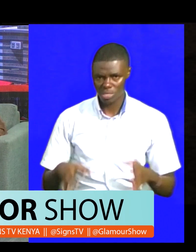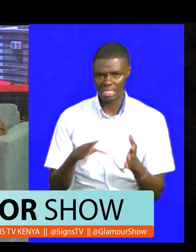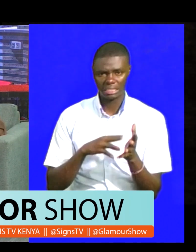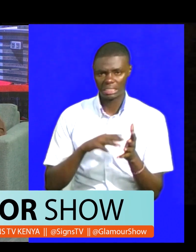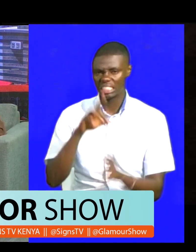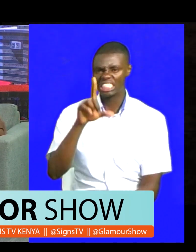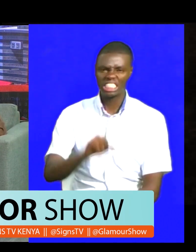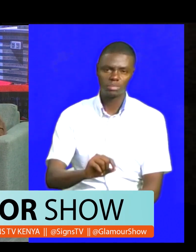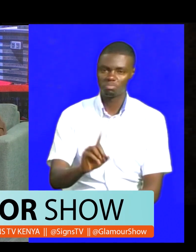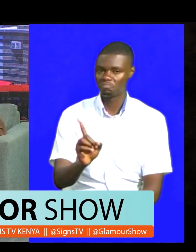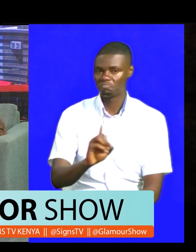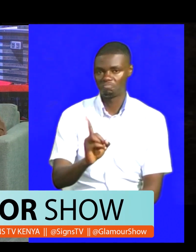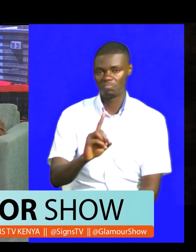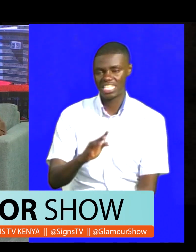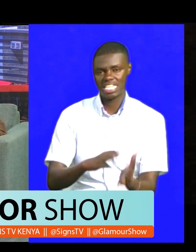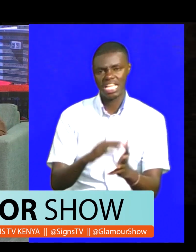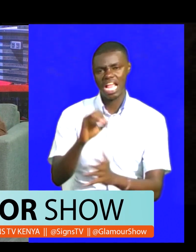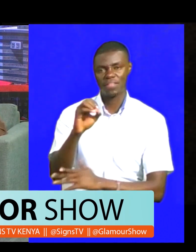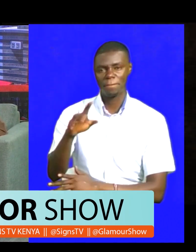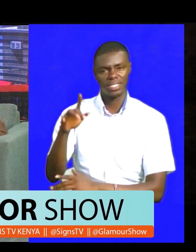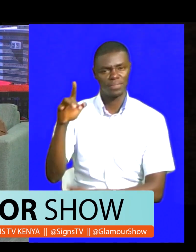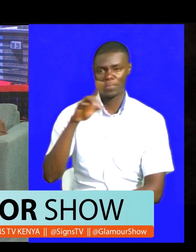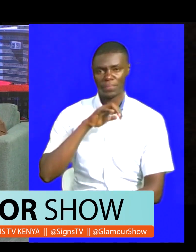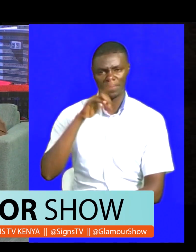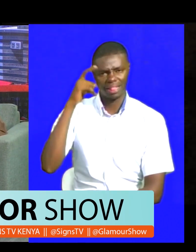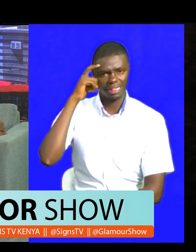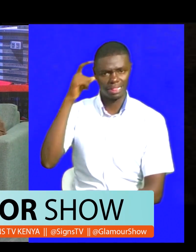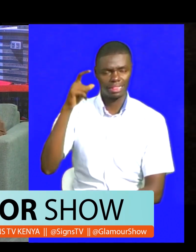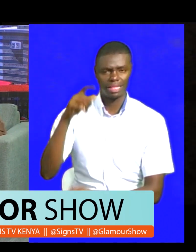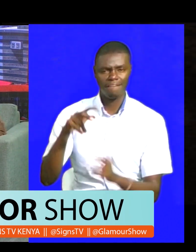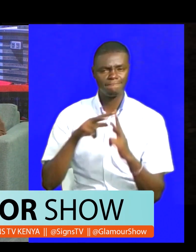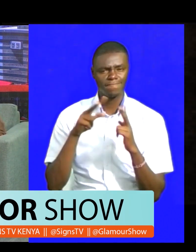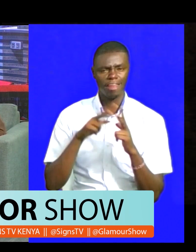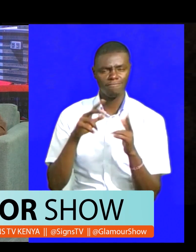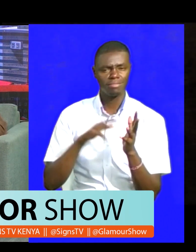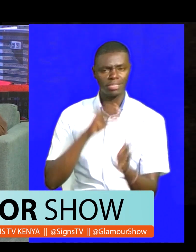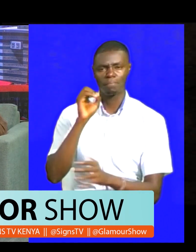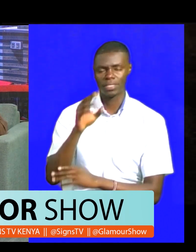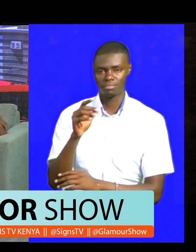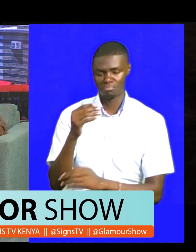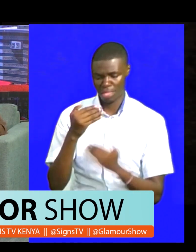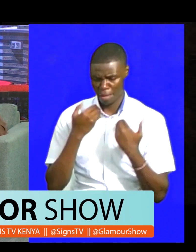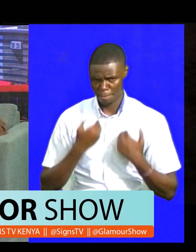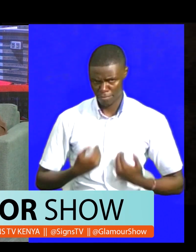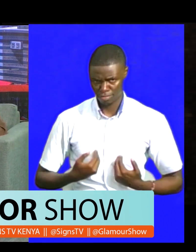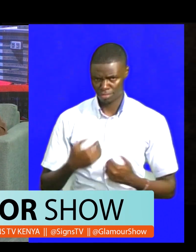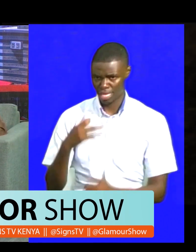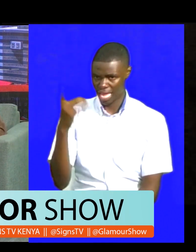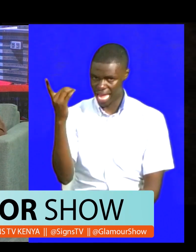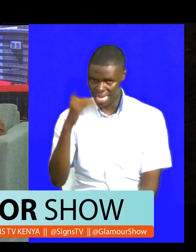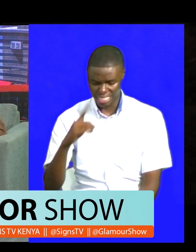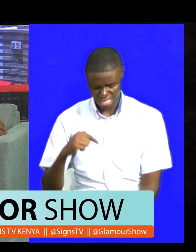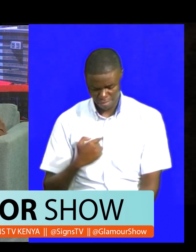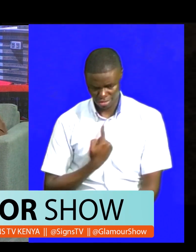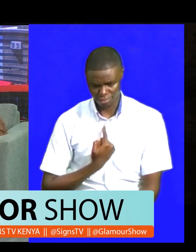may be thinking, or maybe people tend to imagine, but they are very, very expensive. So for me, I usually design it by